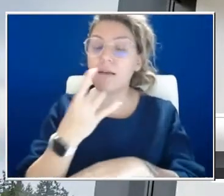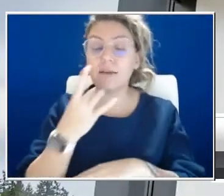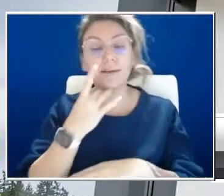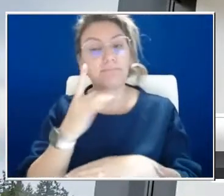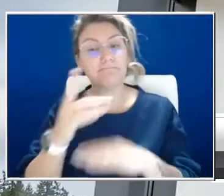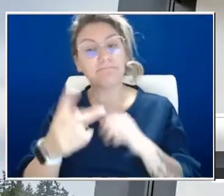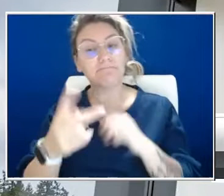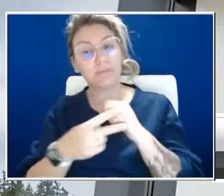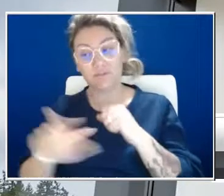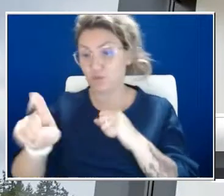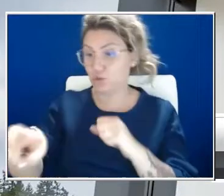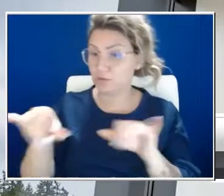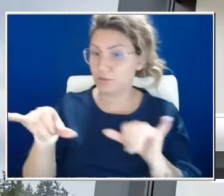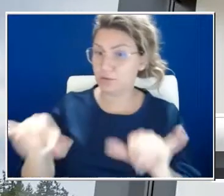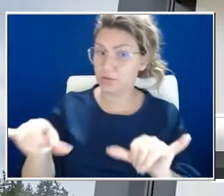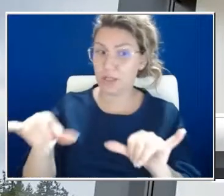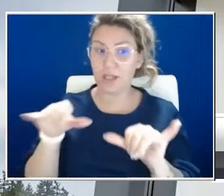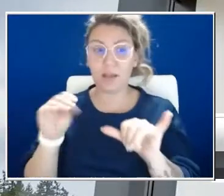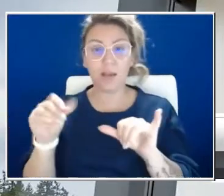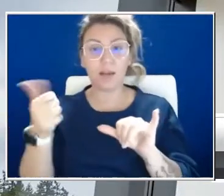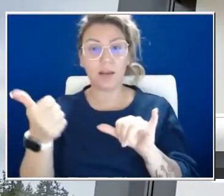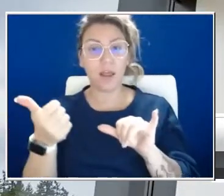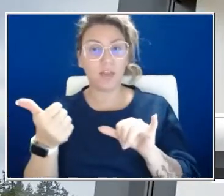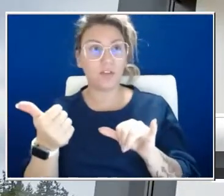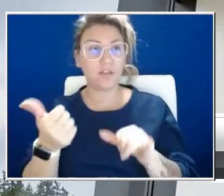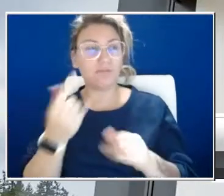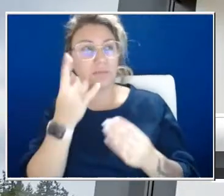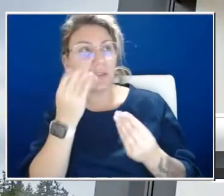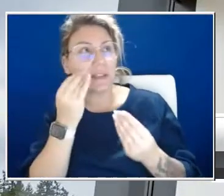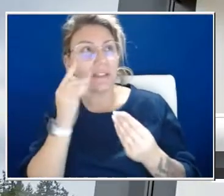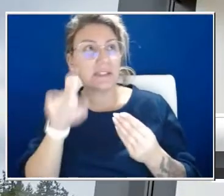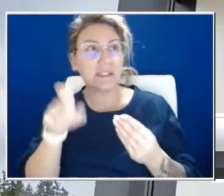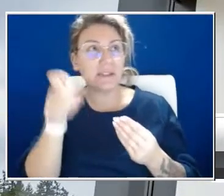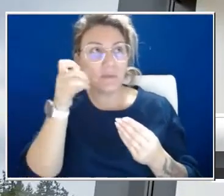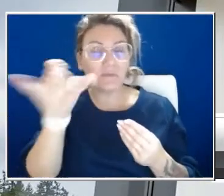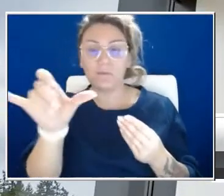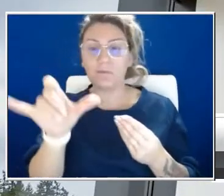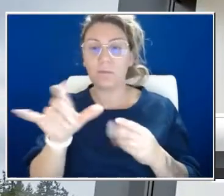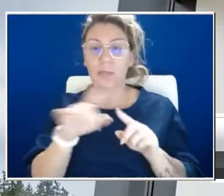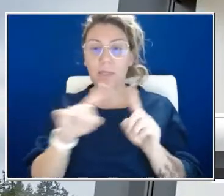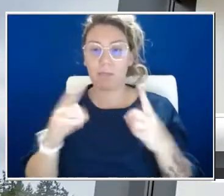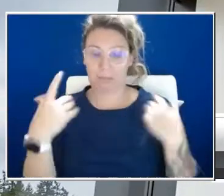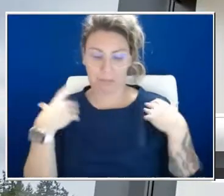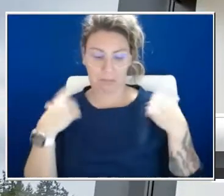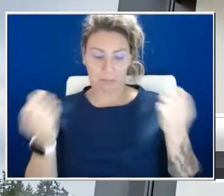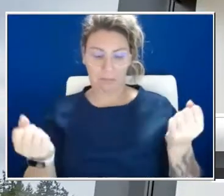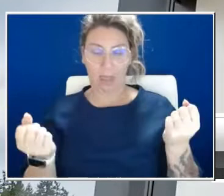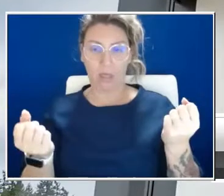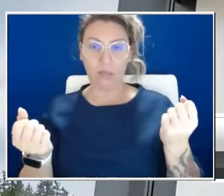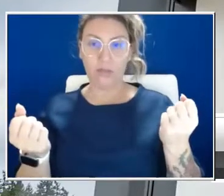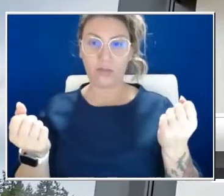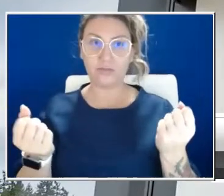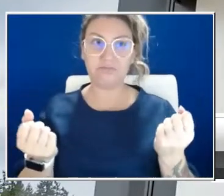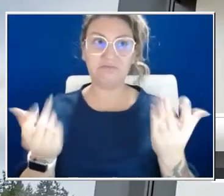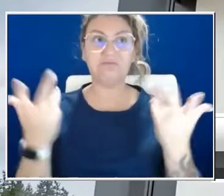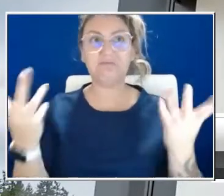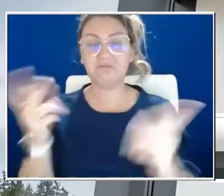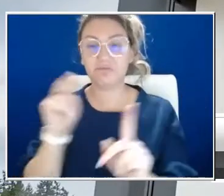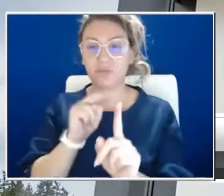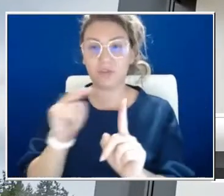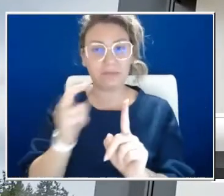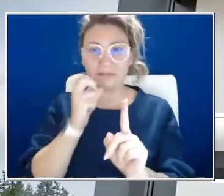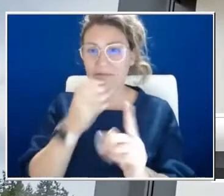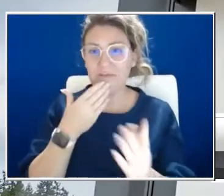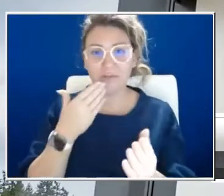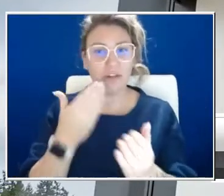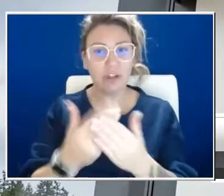and some argue that it should be made permanent. But from the health standpoint, this is not a good idea. And American